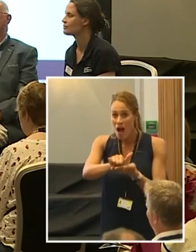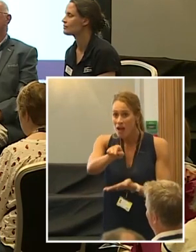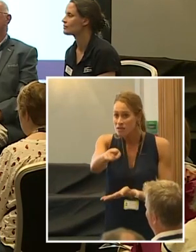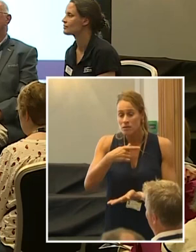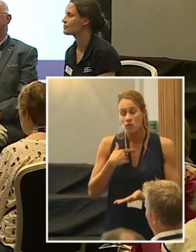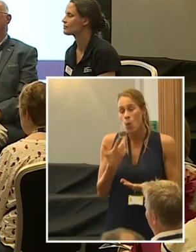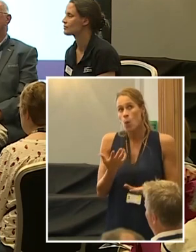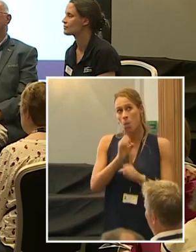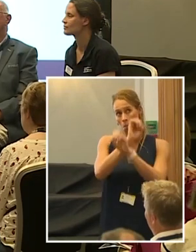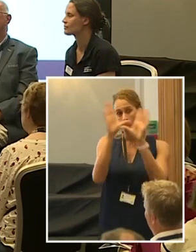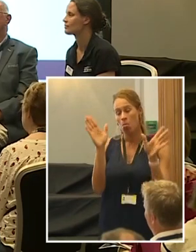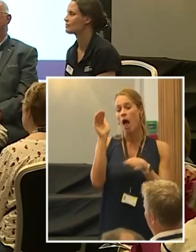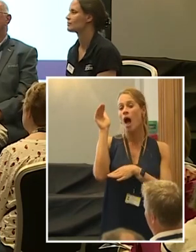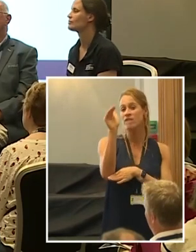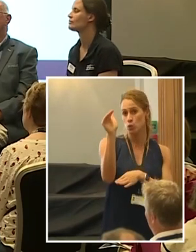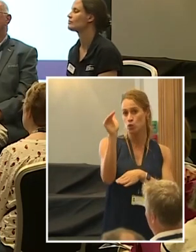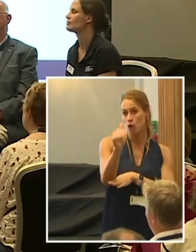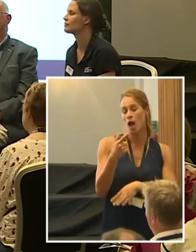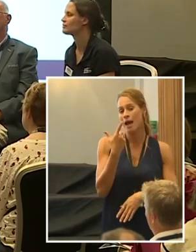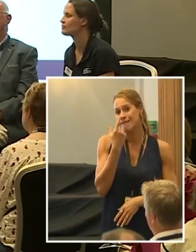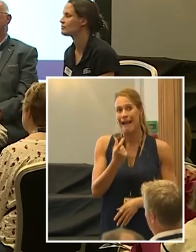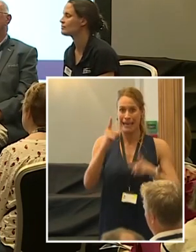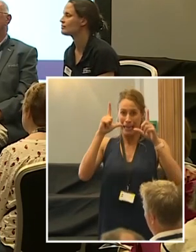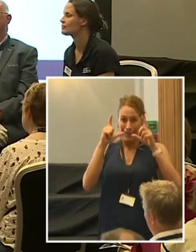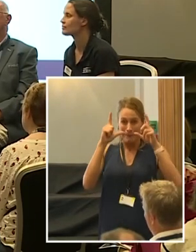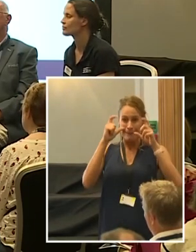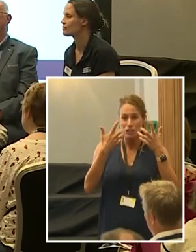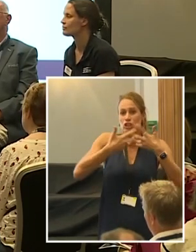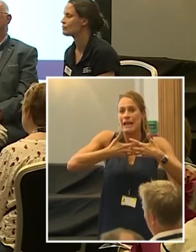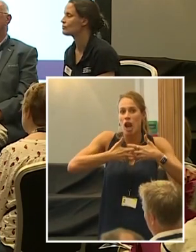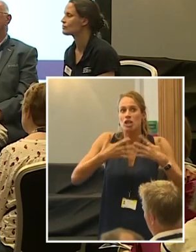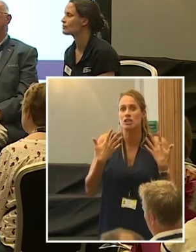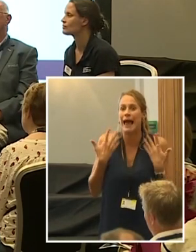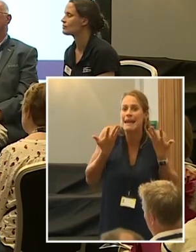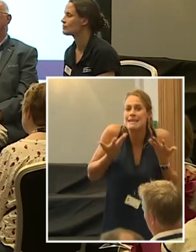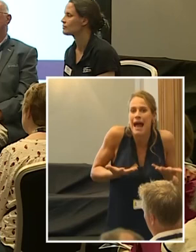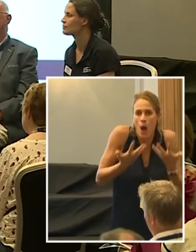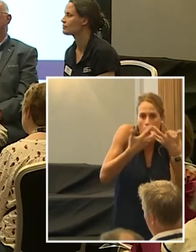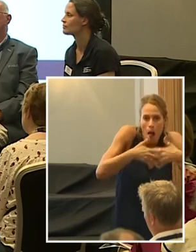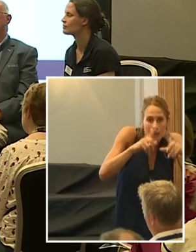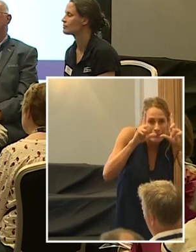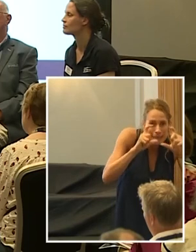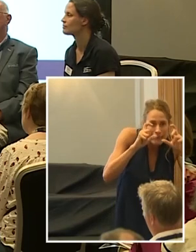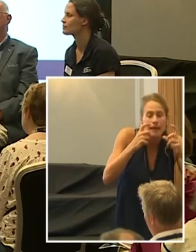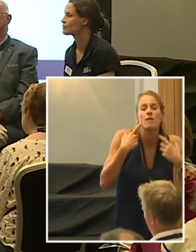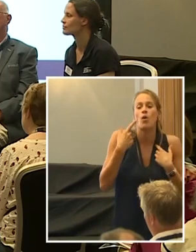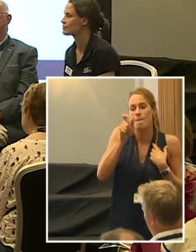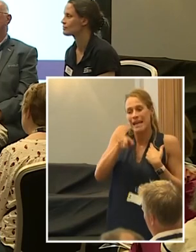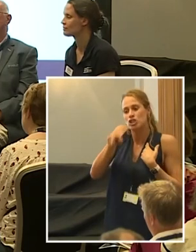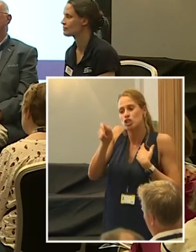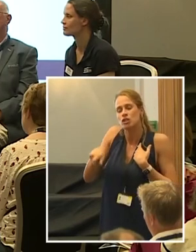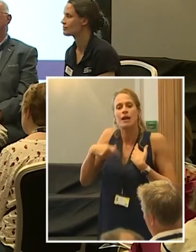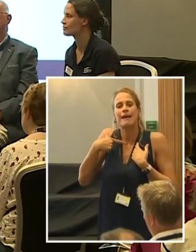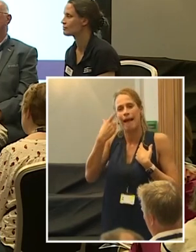idea is, if we're able to use these new technologies and even existing technologies to image patients over time. So it goes back to that natural